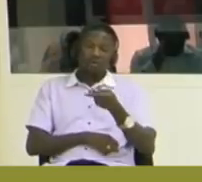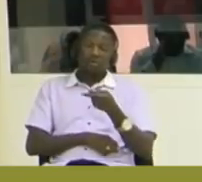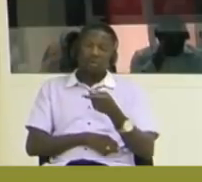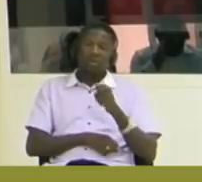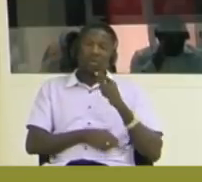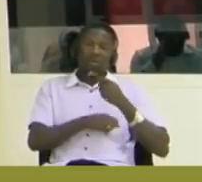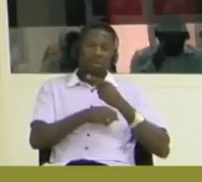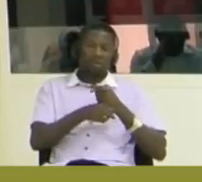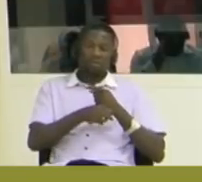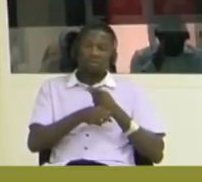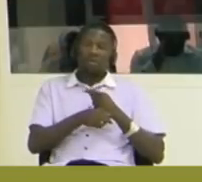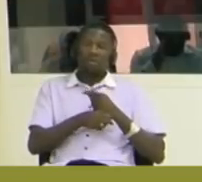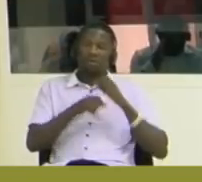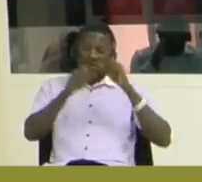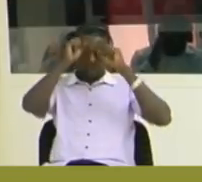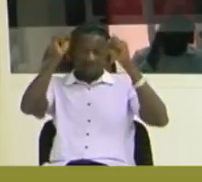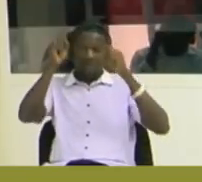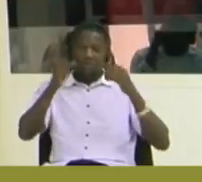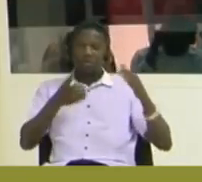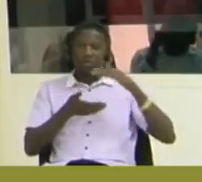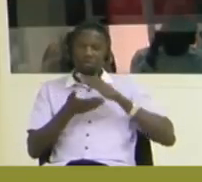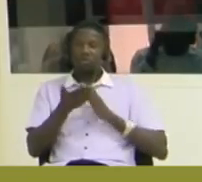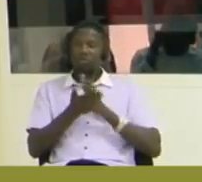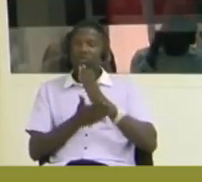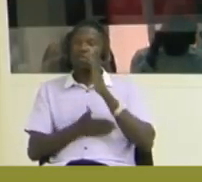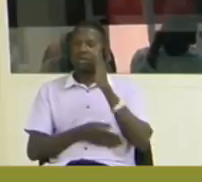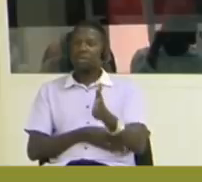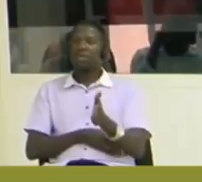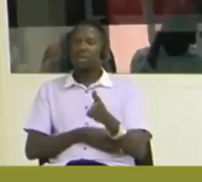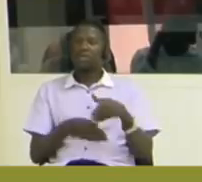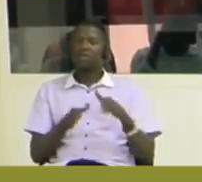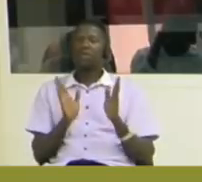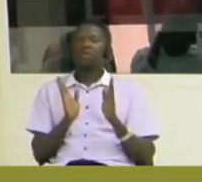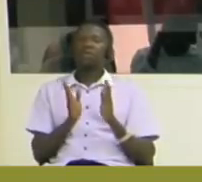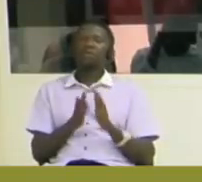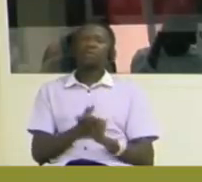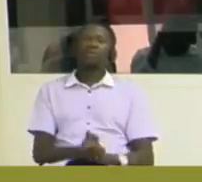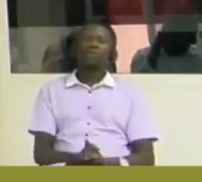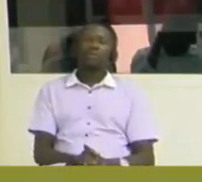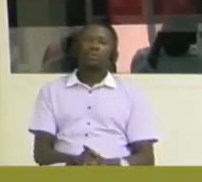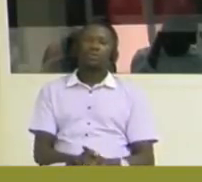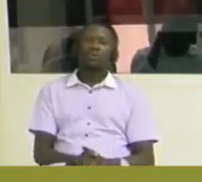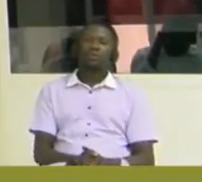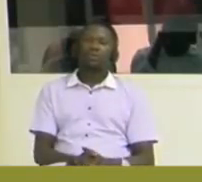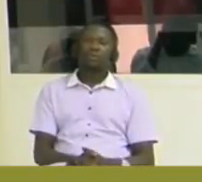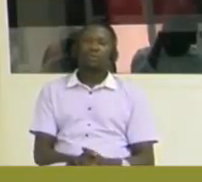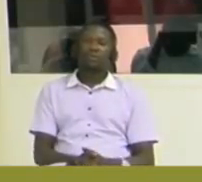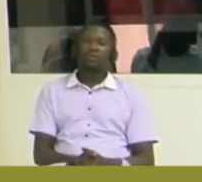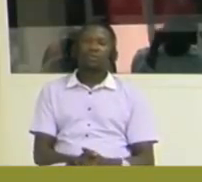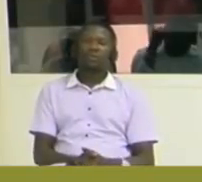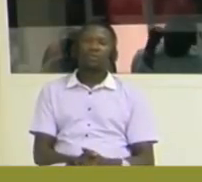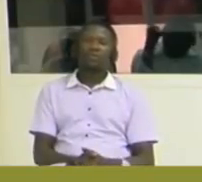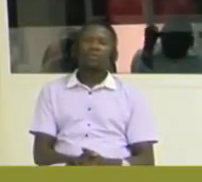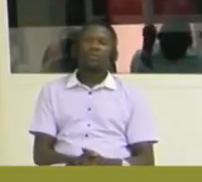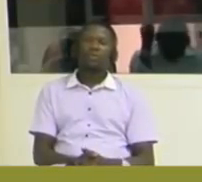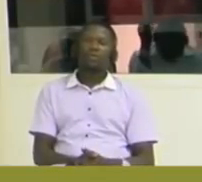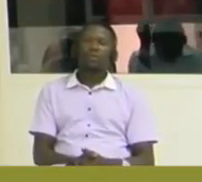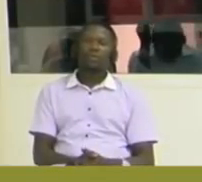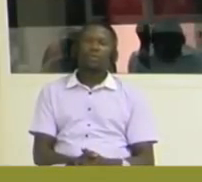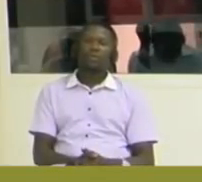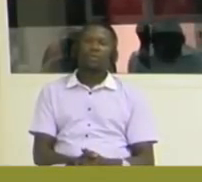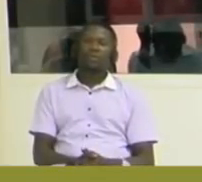come through the right channels. And Mr. Singhateh. Yes, sir. So